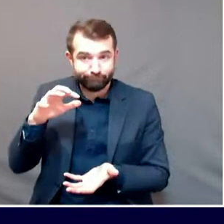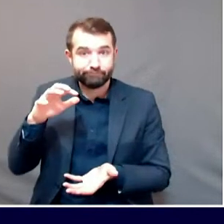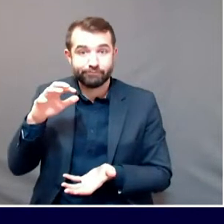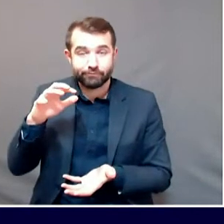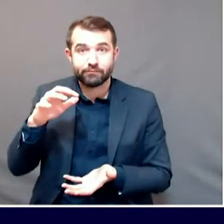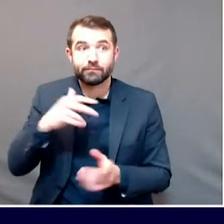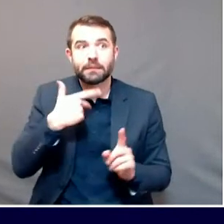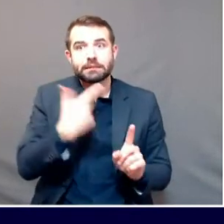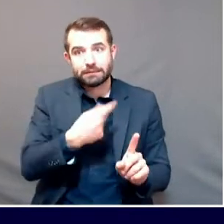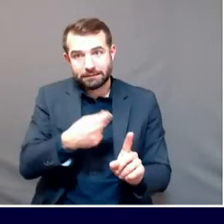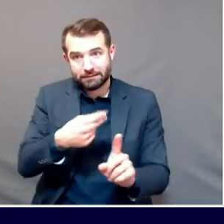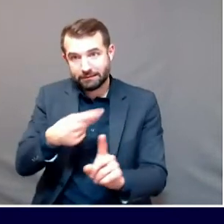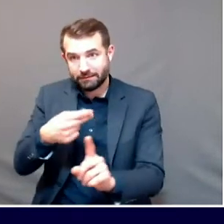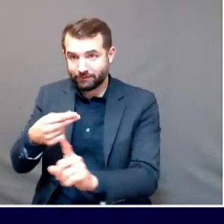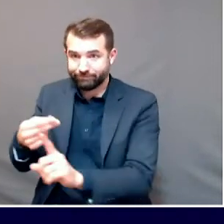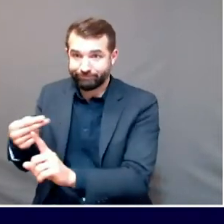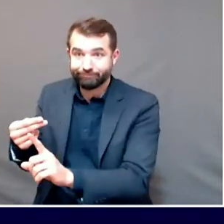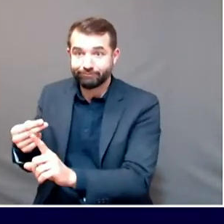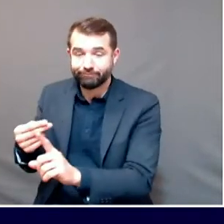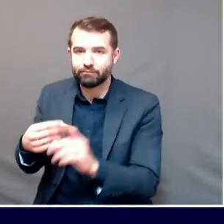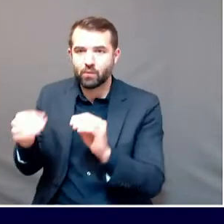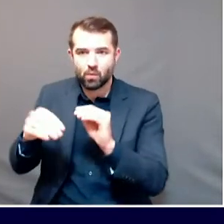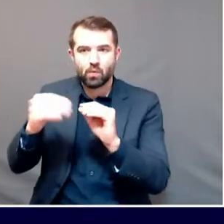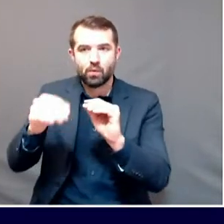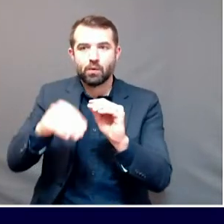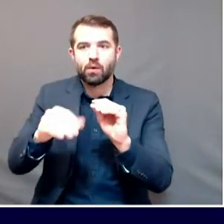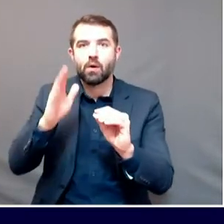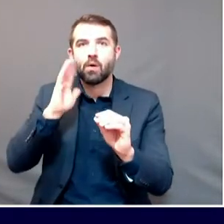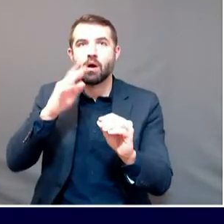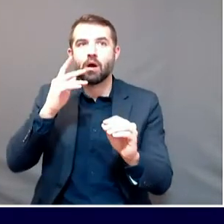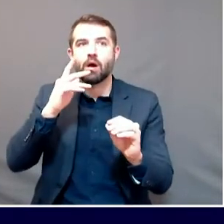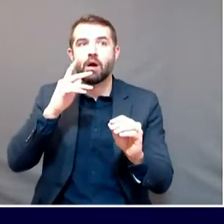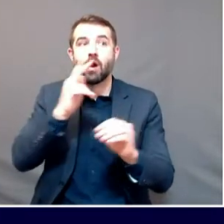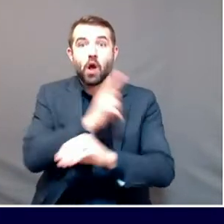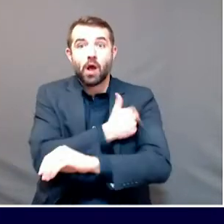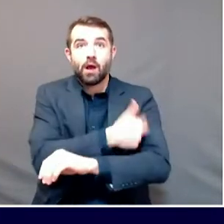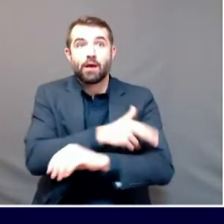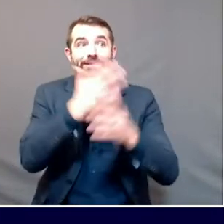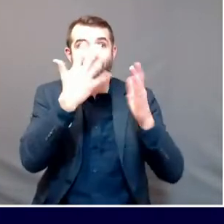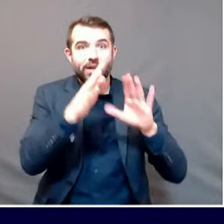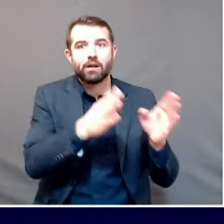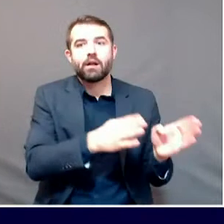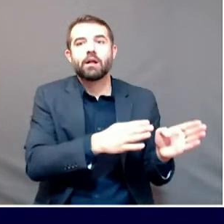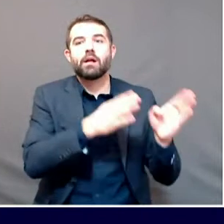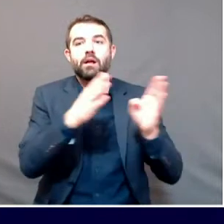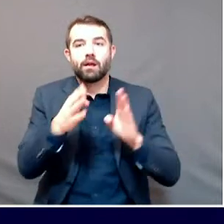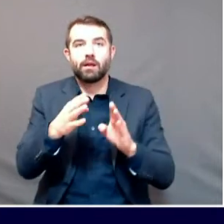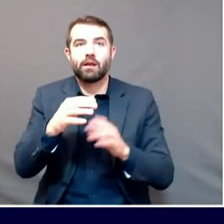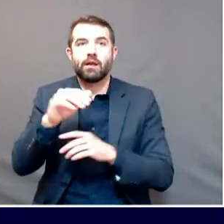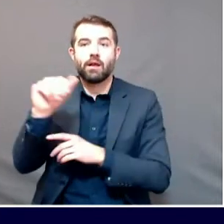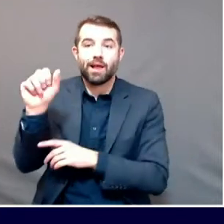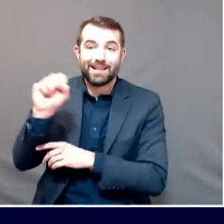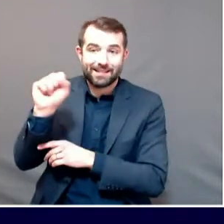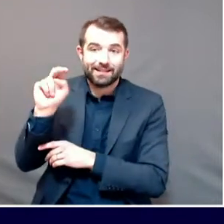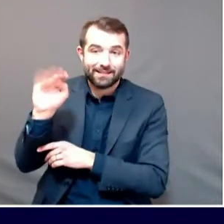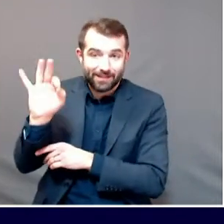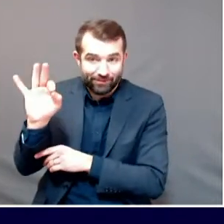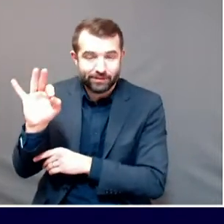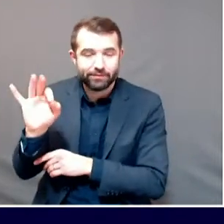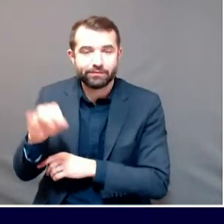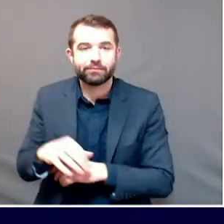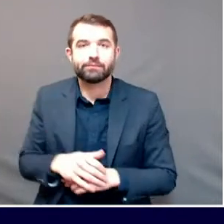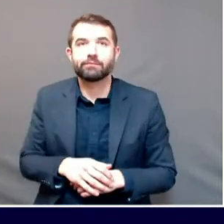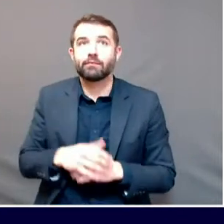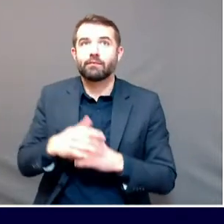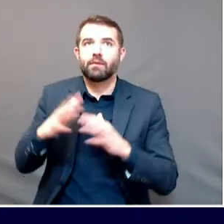more, moving into places like skilled nursing facilities. We know that this will be a monumental challenge that we have ahead of us, and there